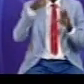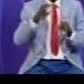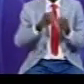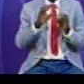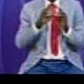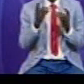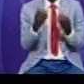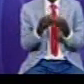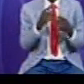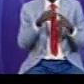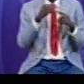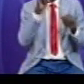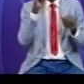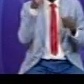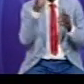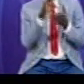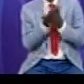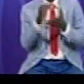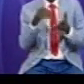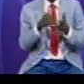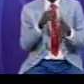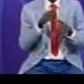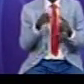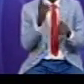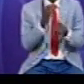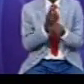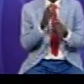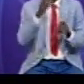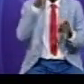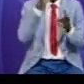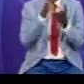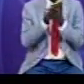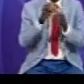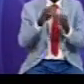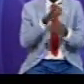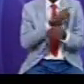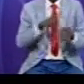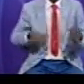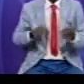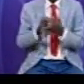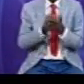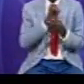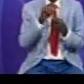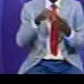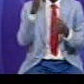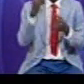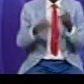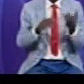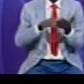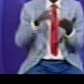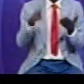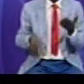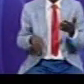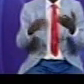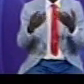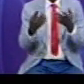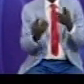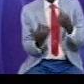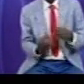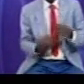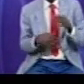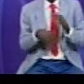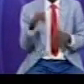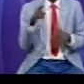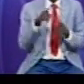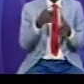mistake. So I kept trusting God and praying that probably when the final results come out, then I would know that God had done something. And this year,